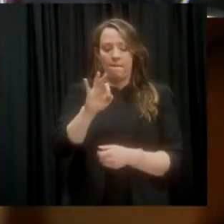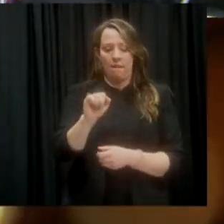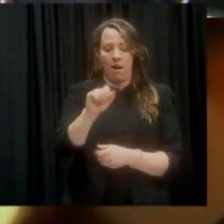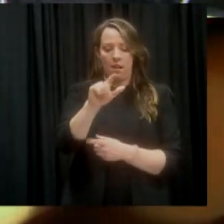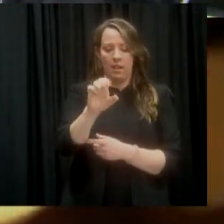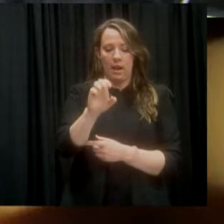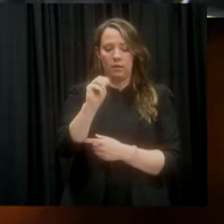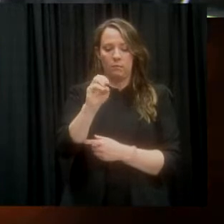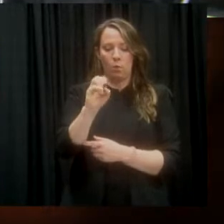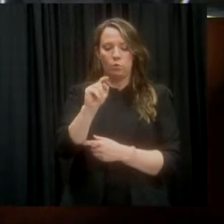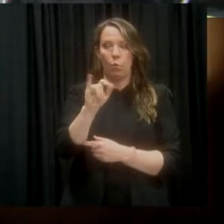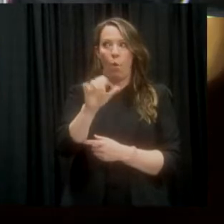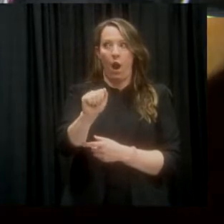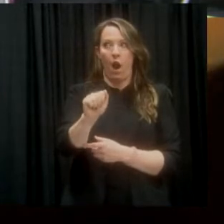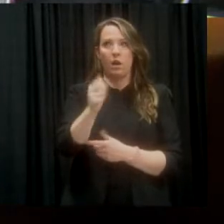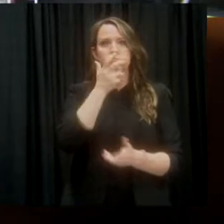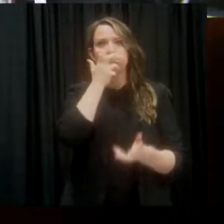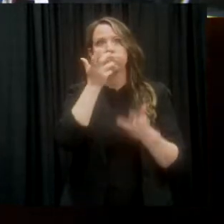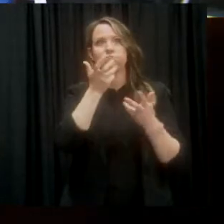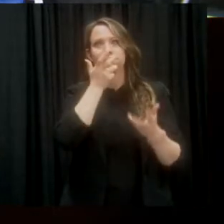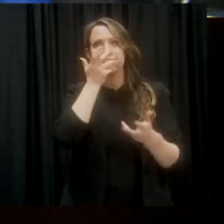Tafale Motoa.